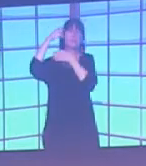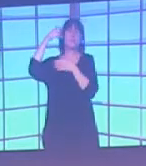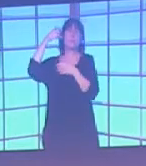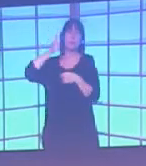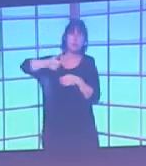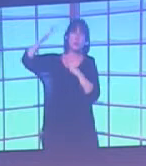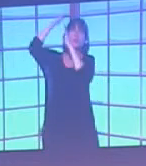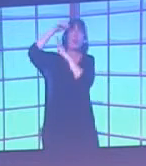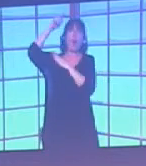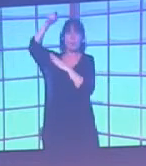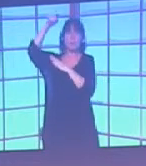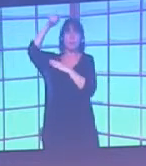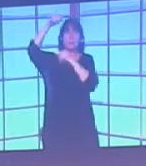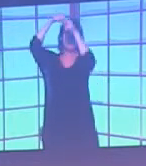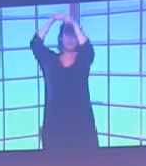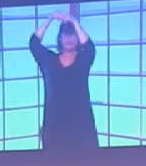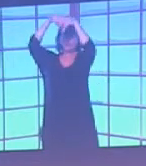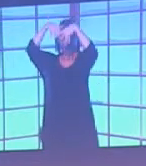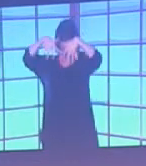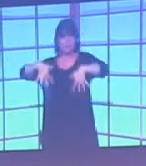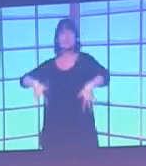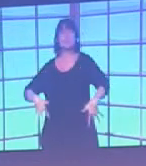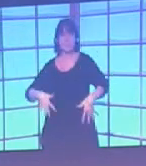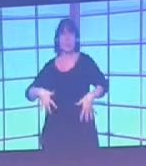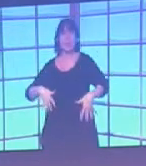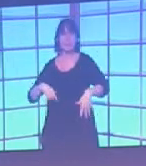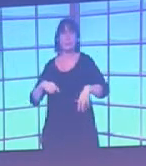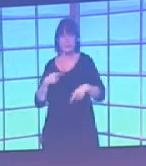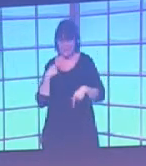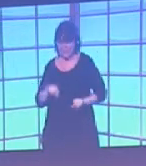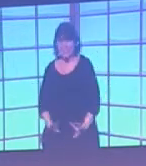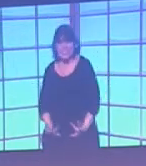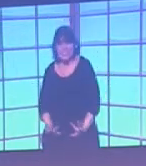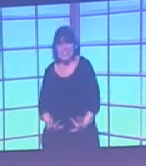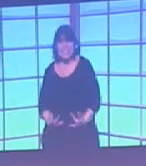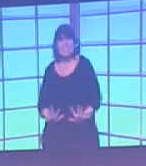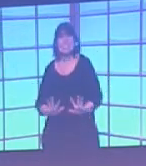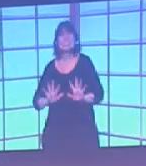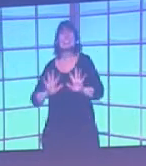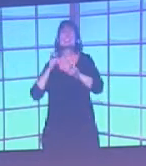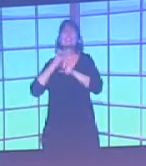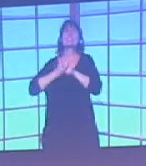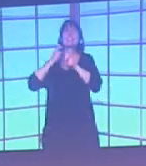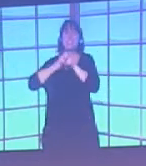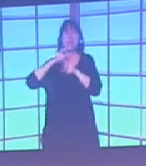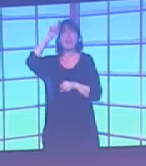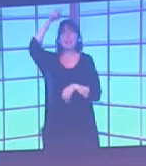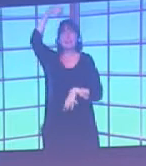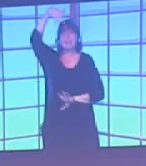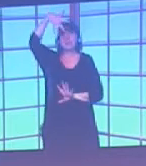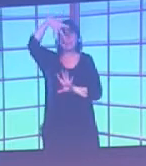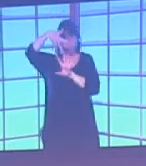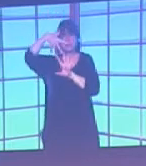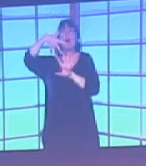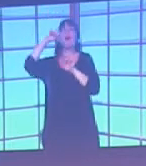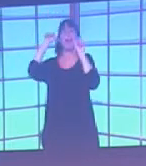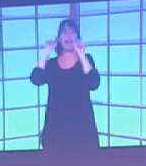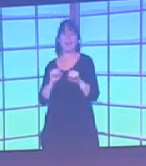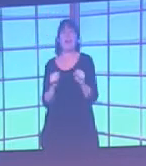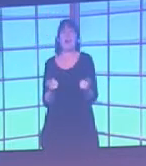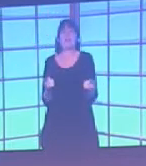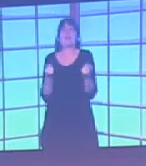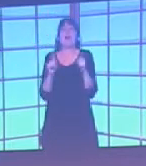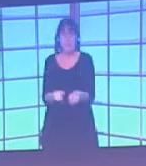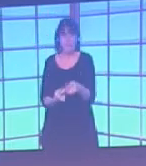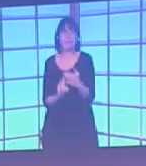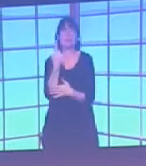If you can't get it driven down, then you have to find a way to get there to make it happen. For me, it is a very important